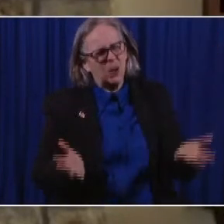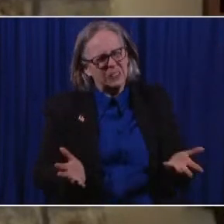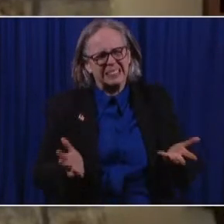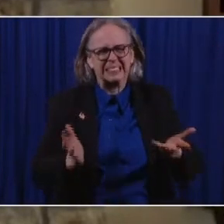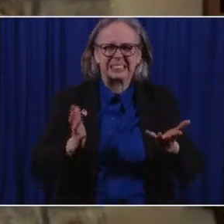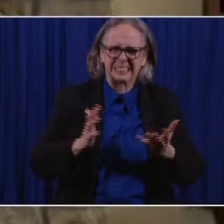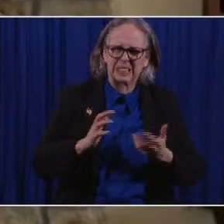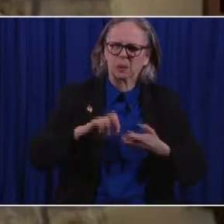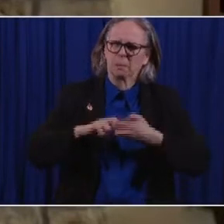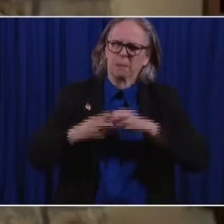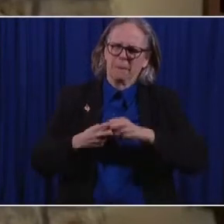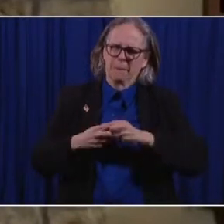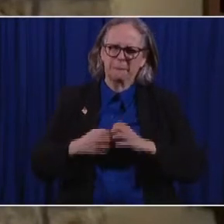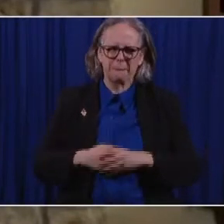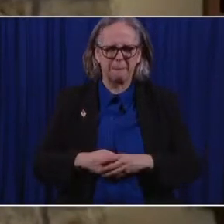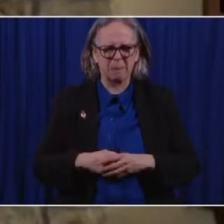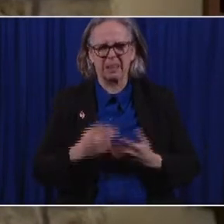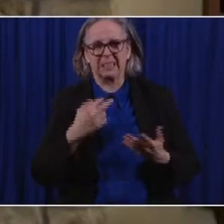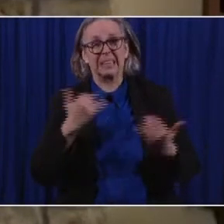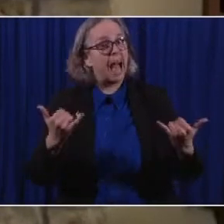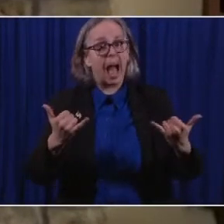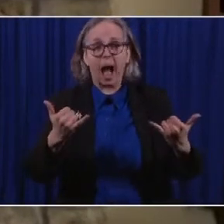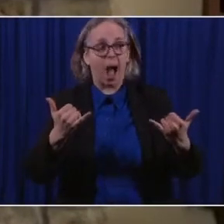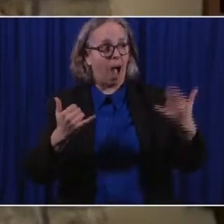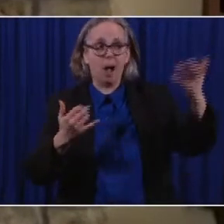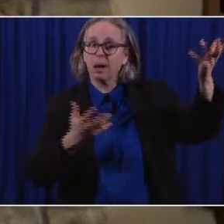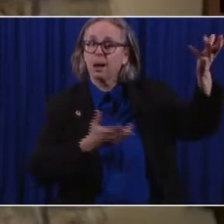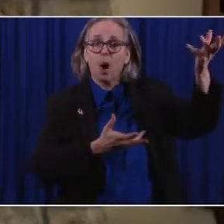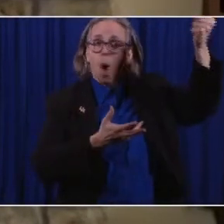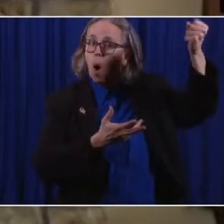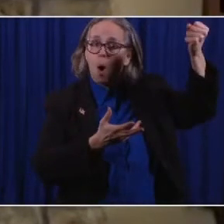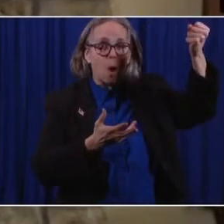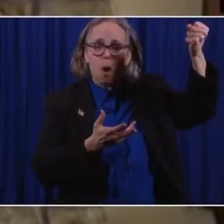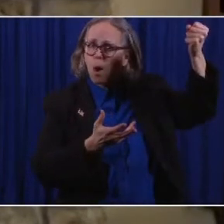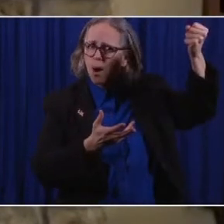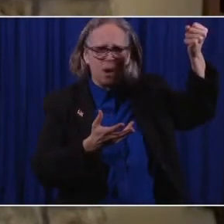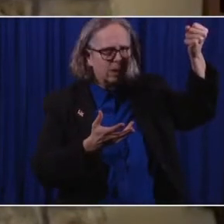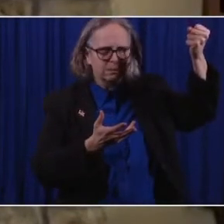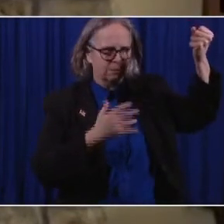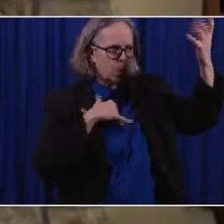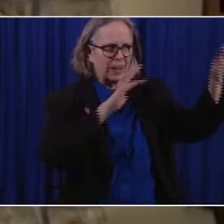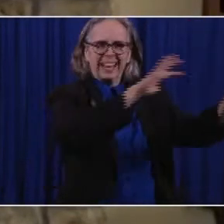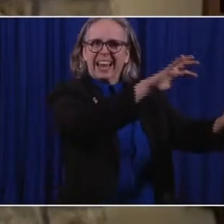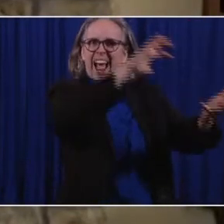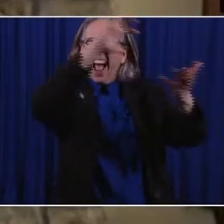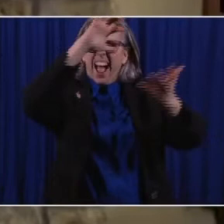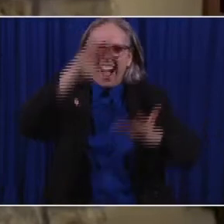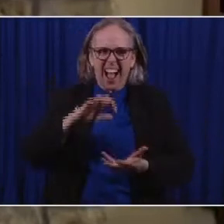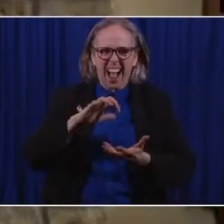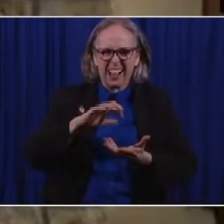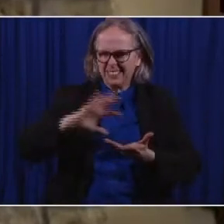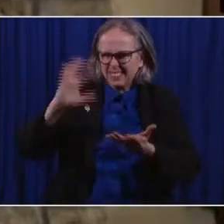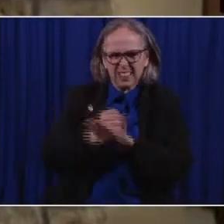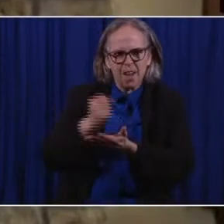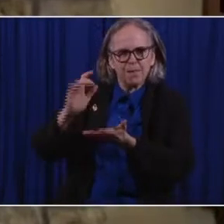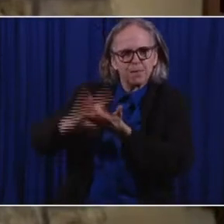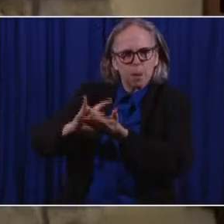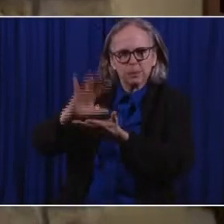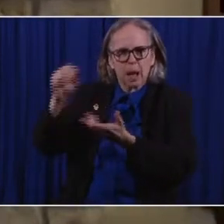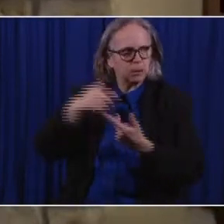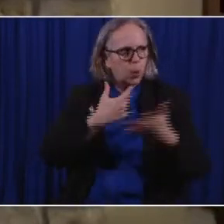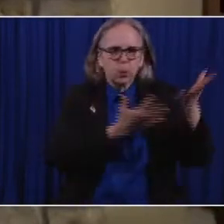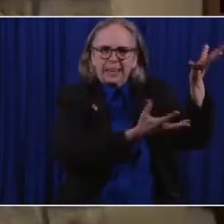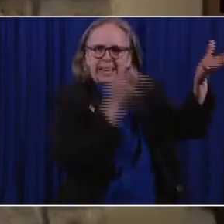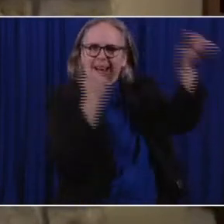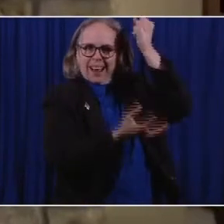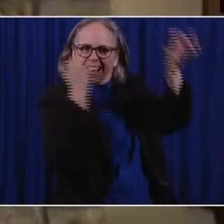And so we are now drawing these down. The pharmacy companies that are doing the nursing homes are drawing them down, but they got a ways to go